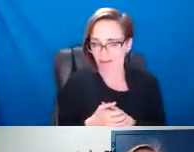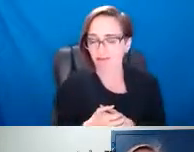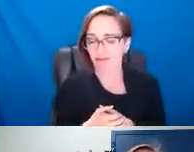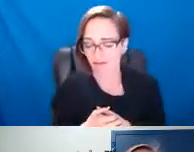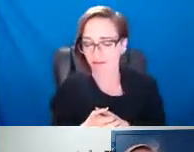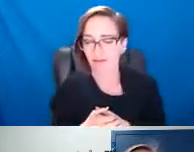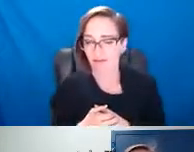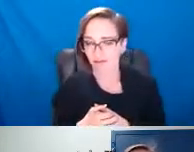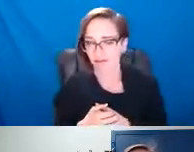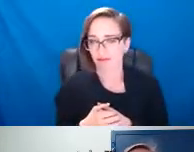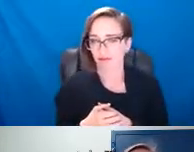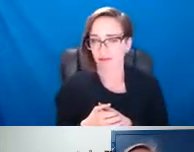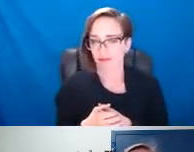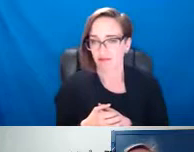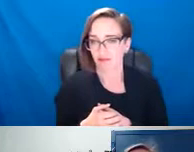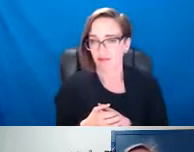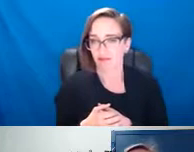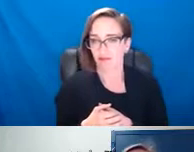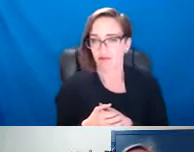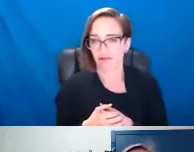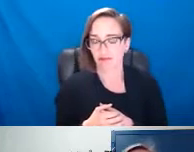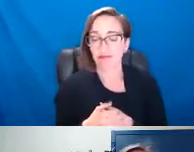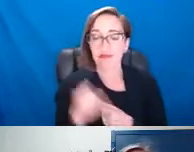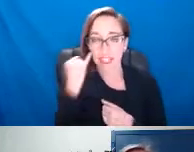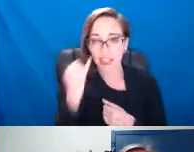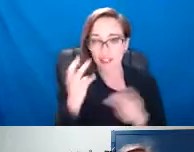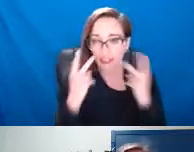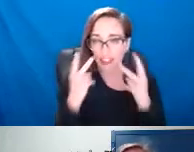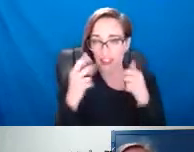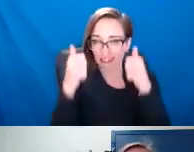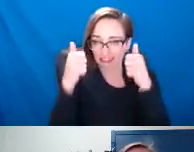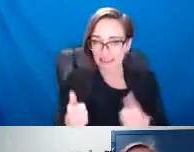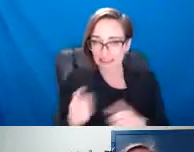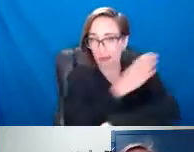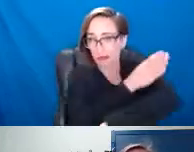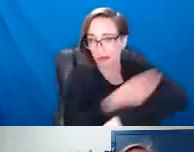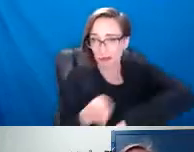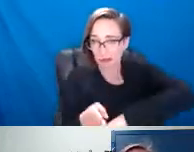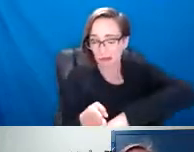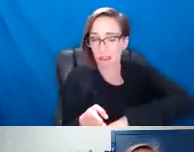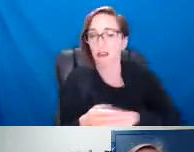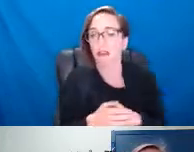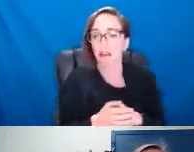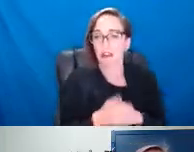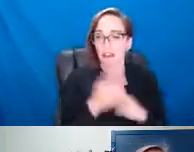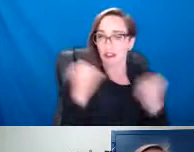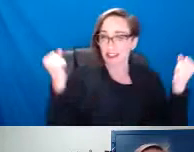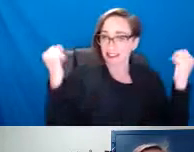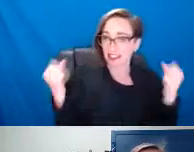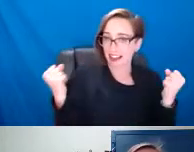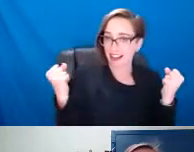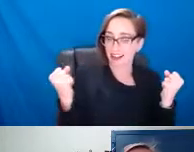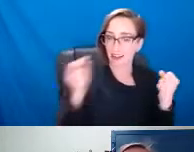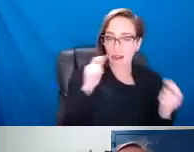And what they need if their vision declines is to change from being able to